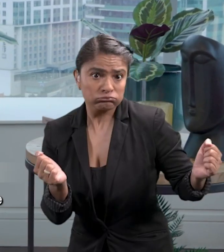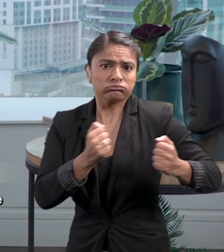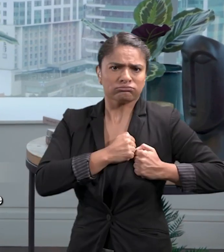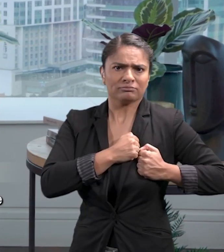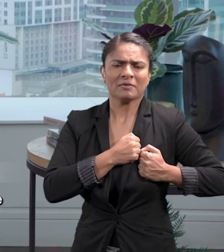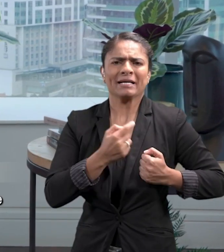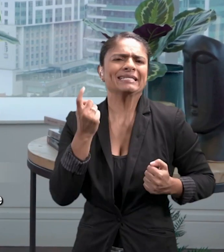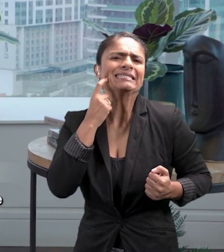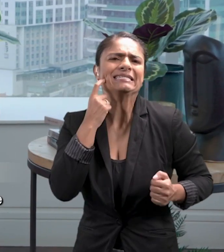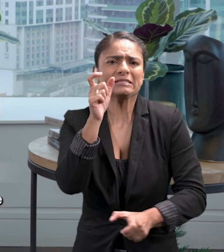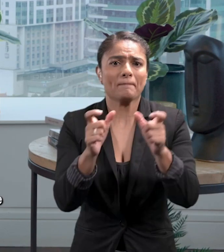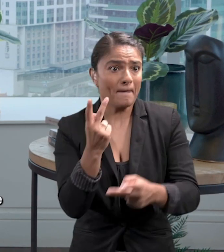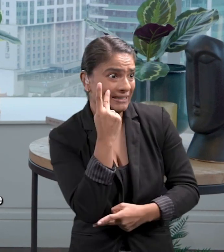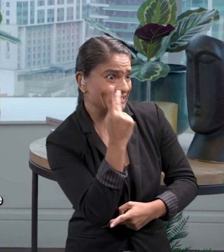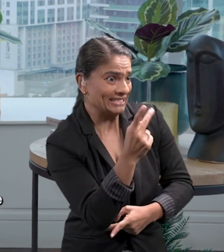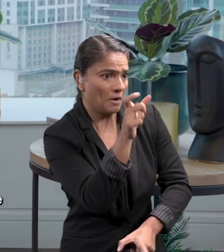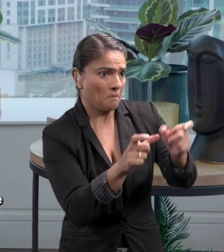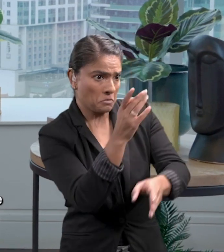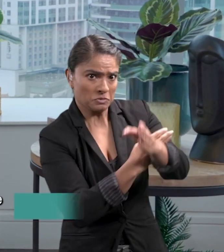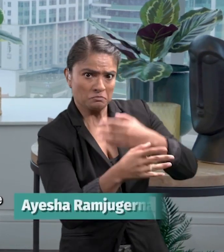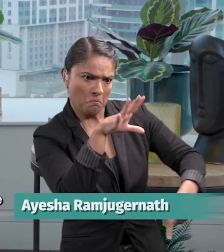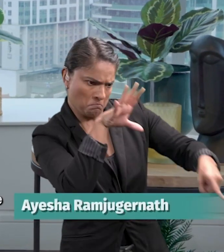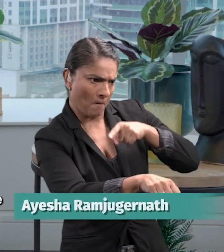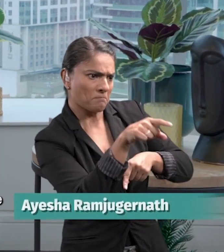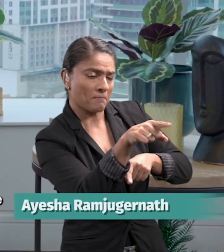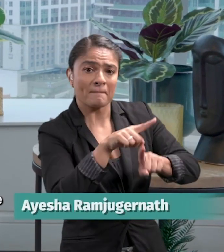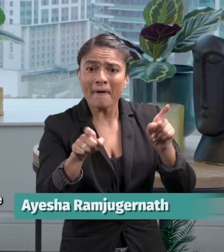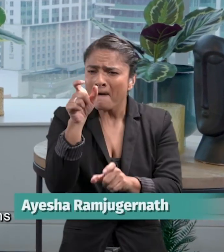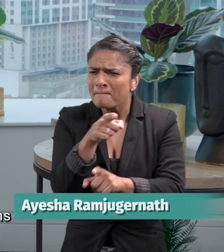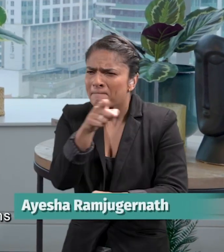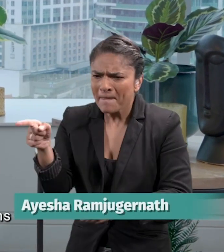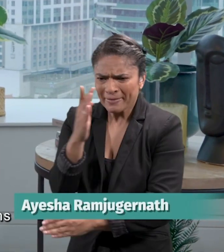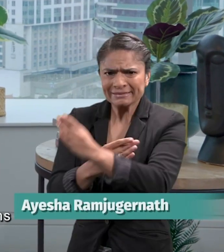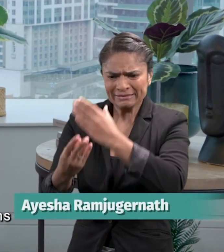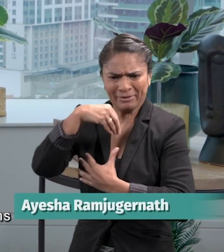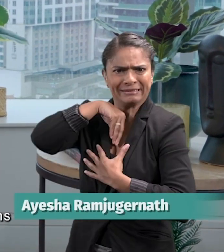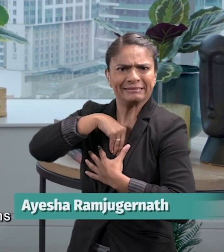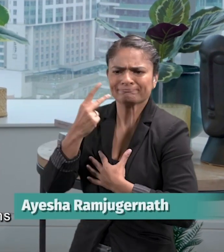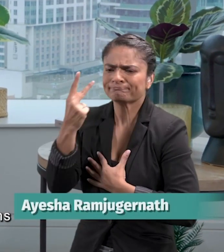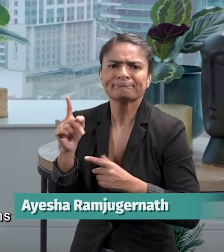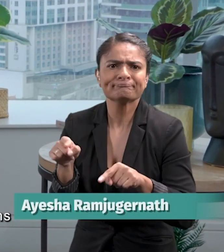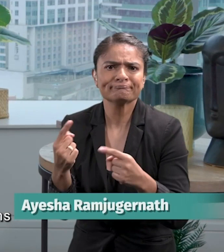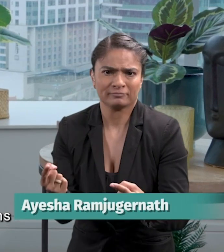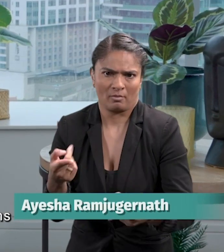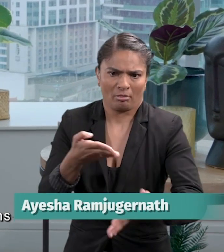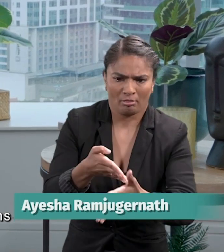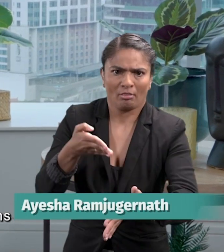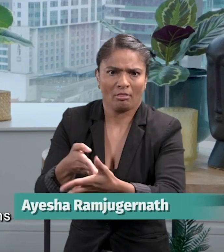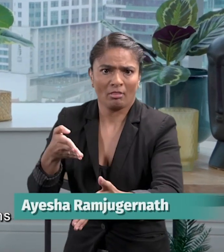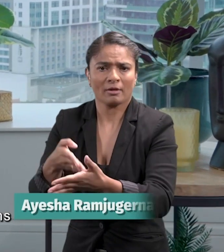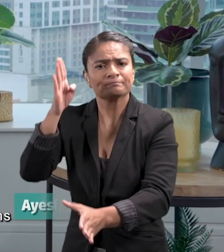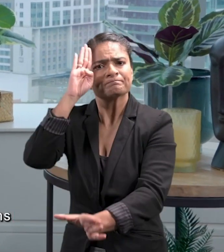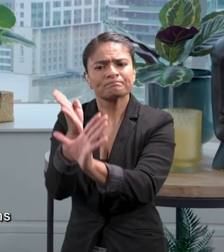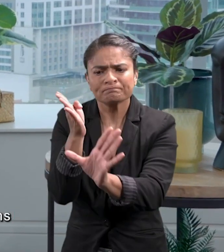baie makliker vir mense om 'n fisiese gestremdheid te sien en te erken as 'n onsigbare een. En dikwels is die uitdaging om diegene met